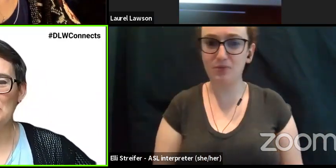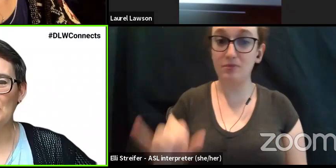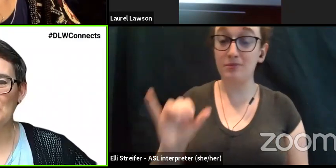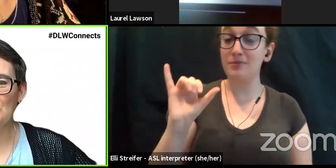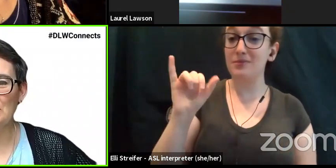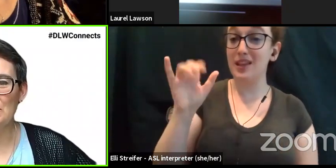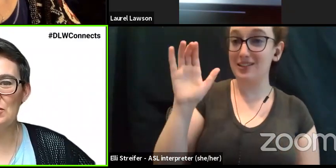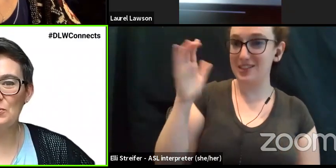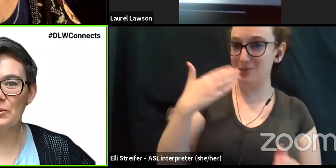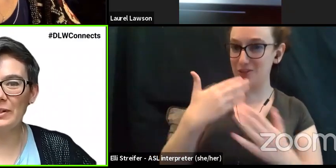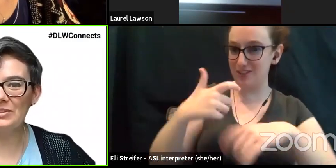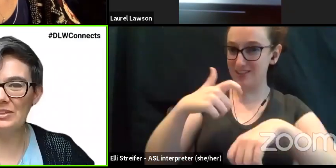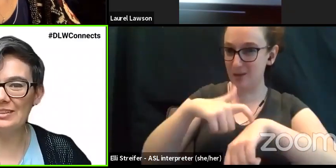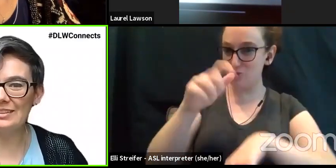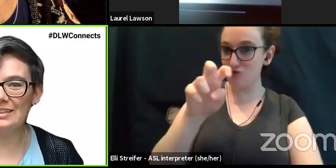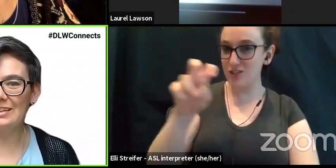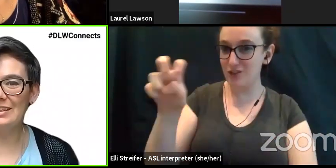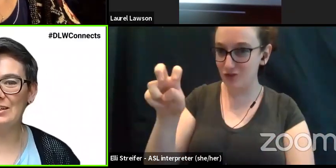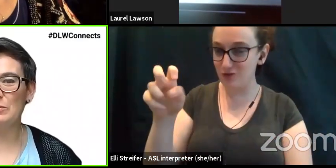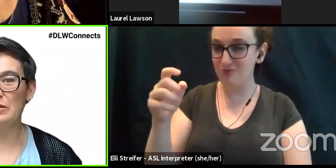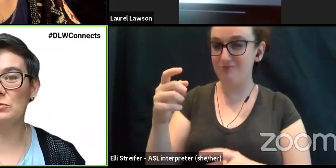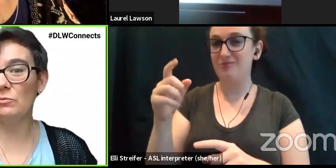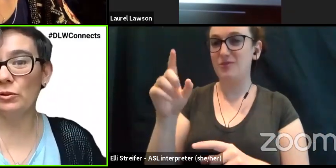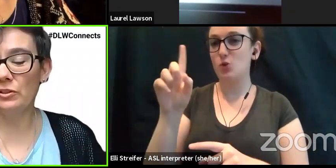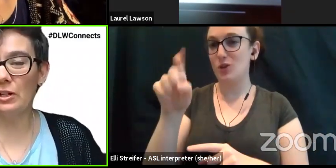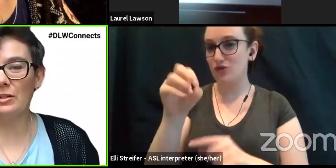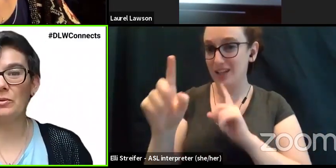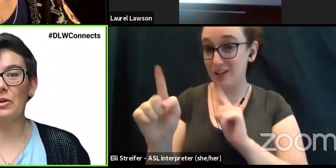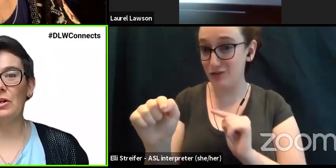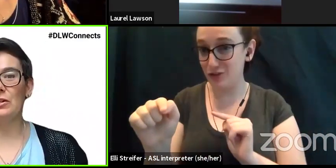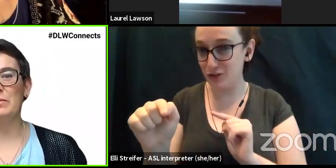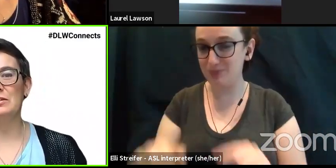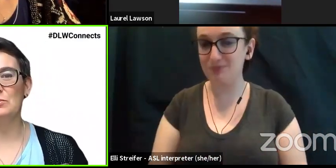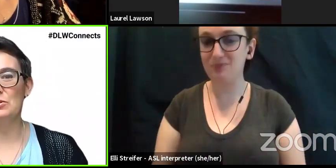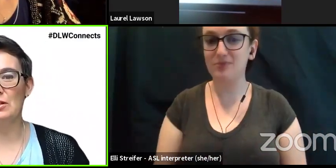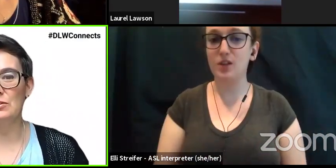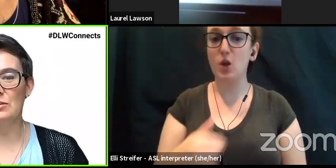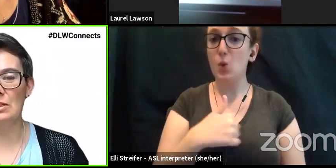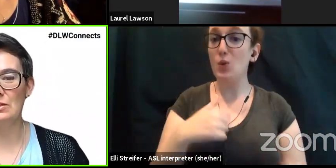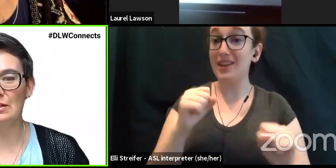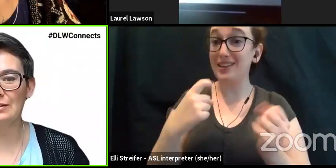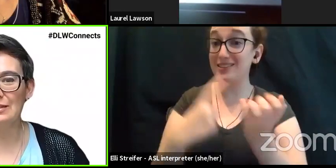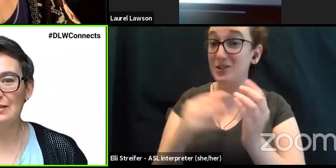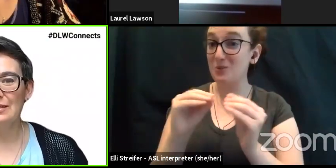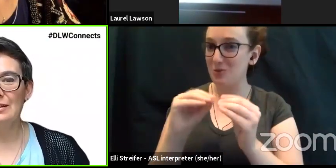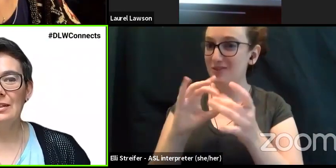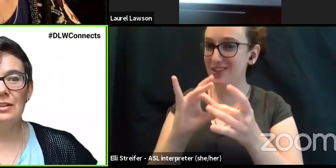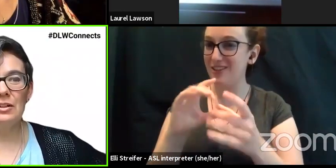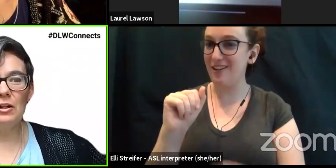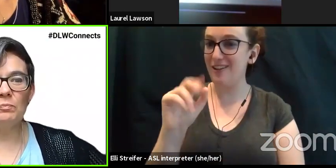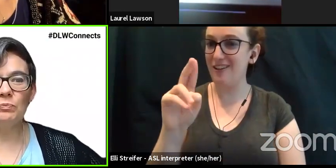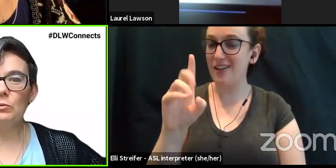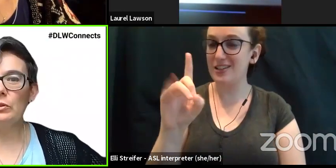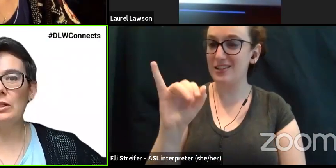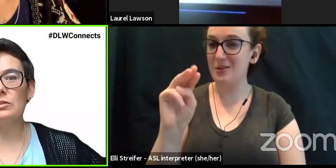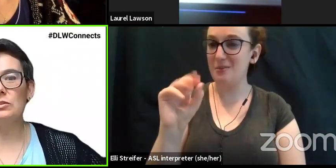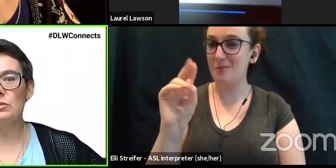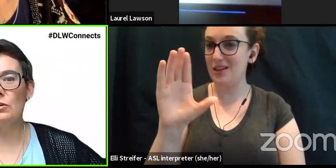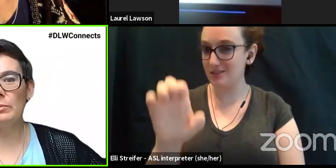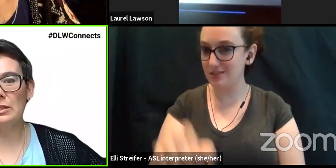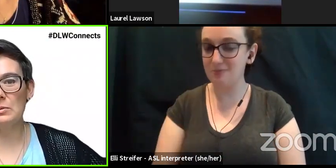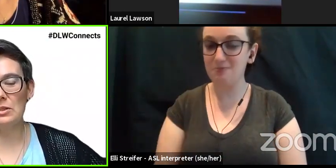time to start to transition to our questions. Sure. And we have more to talk about with automats, which sounds amazing. We